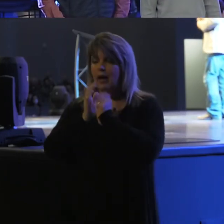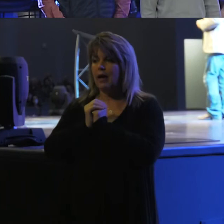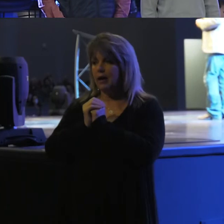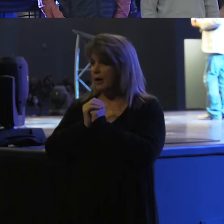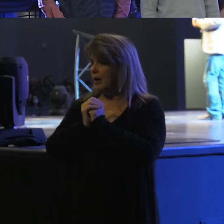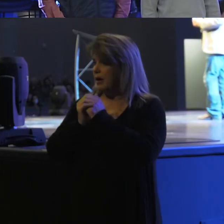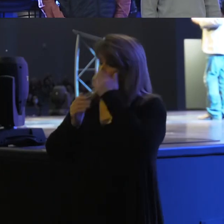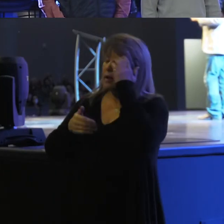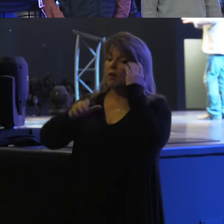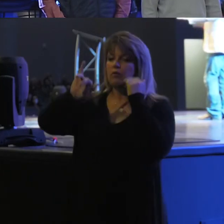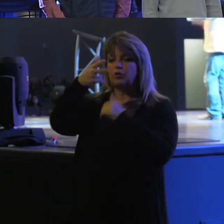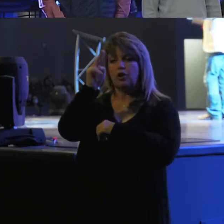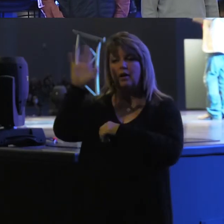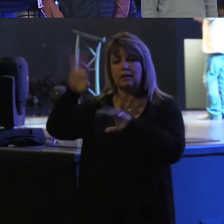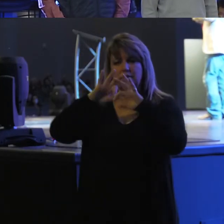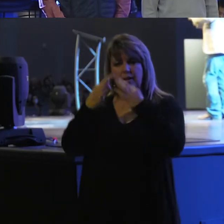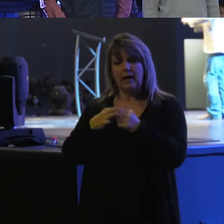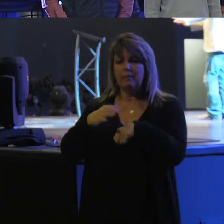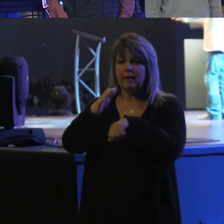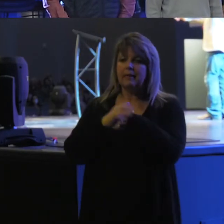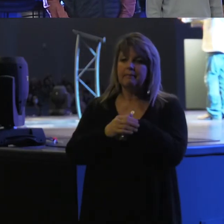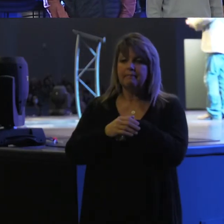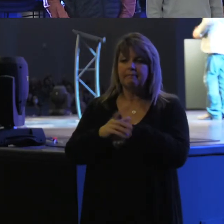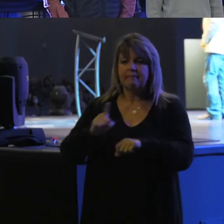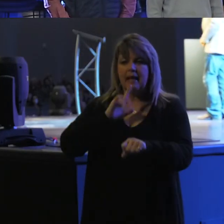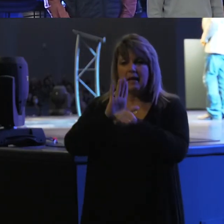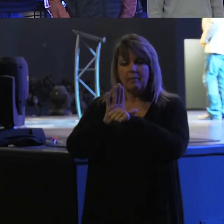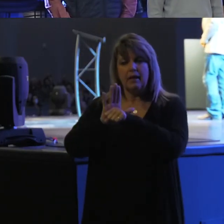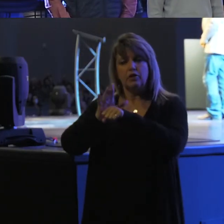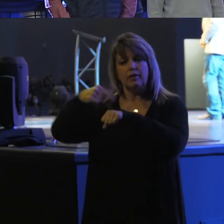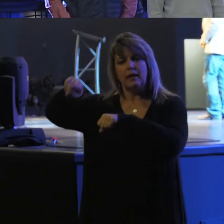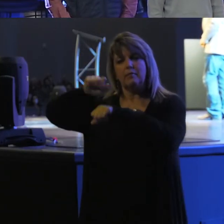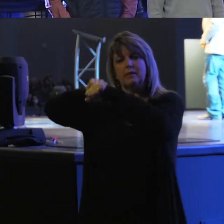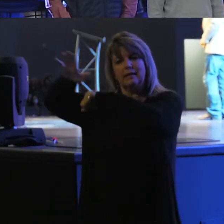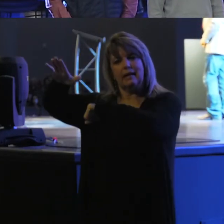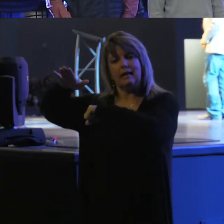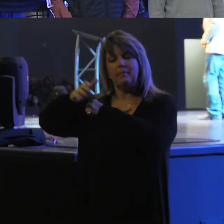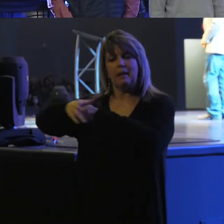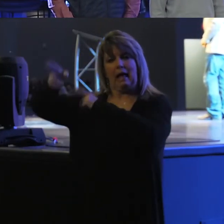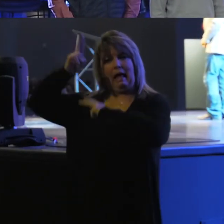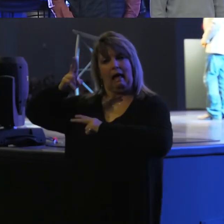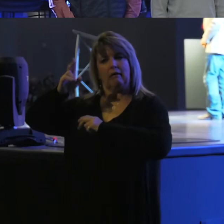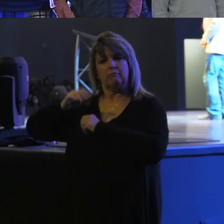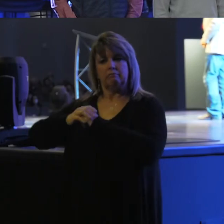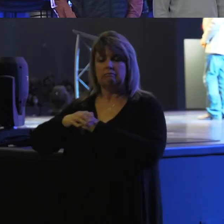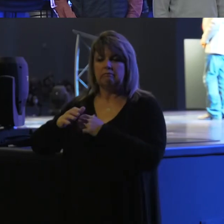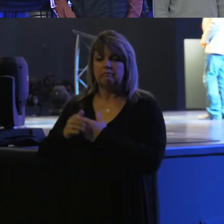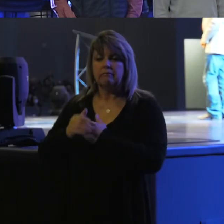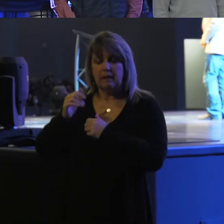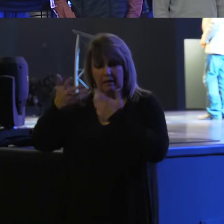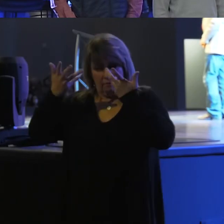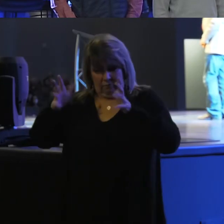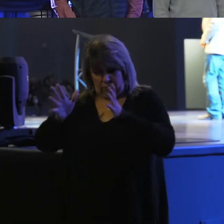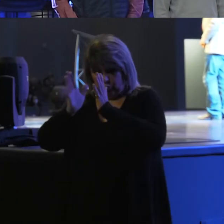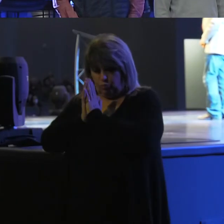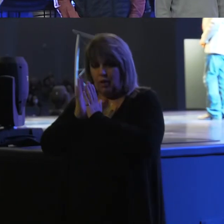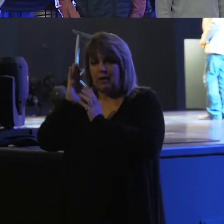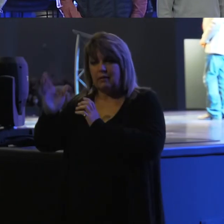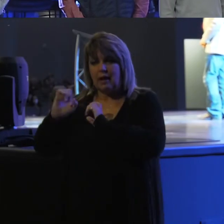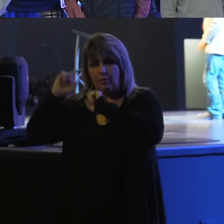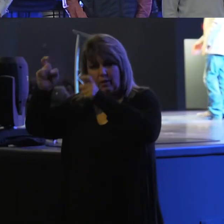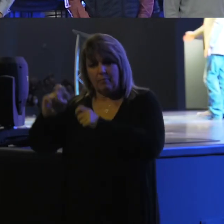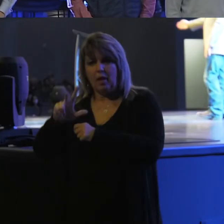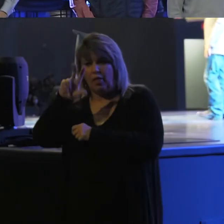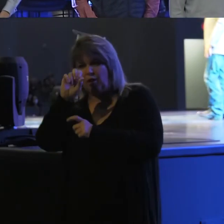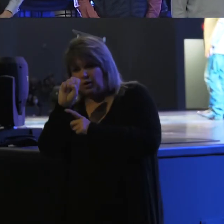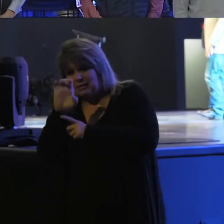over John and his family, commissioning them and sending them, which is a high honor. And then after he prays, I'm going to give them about